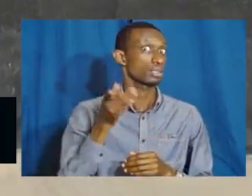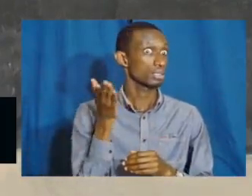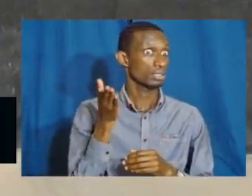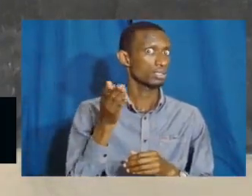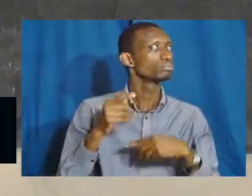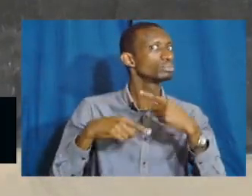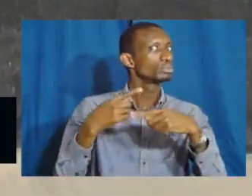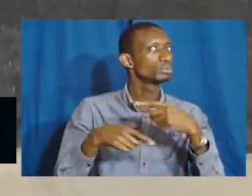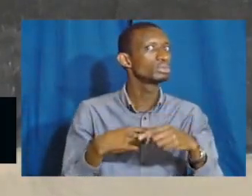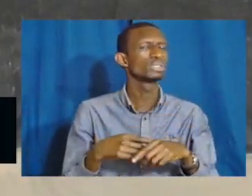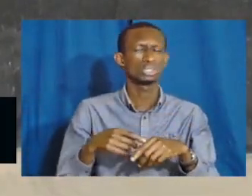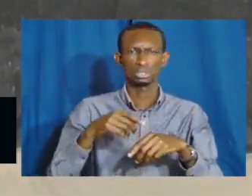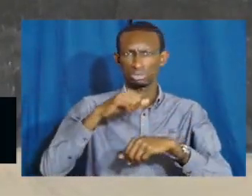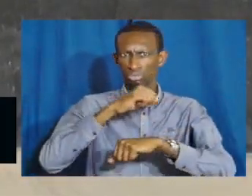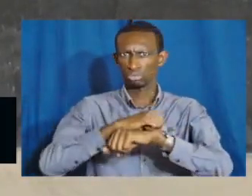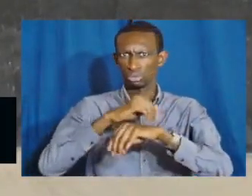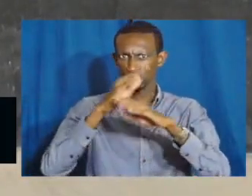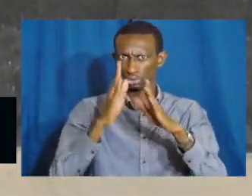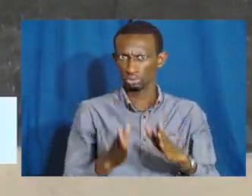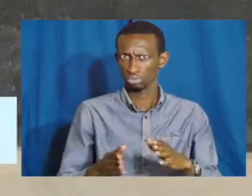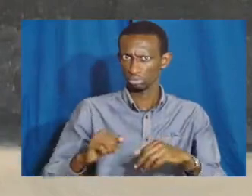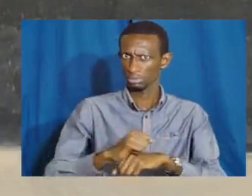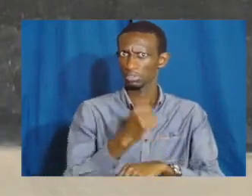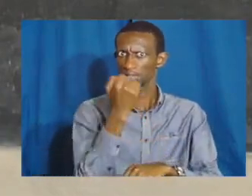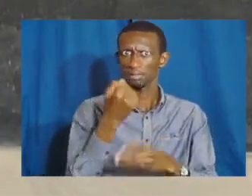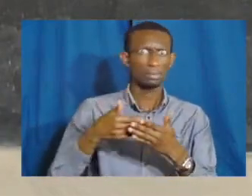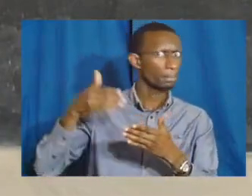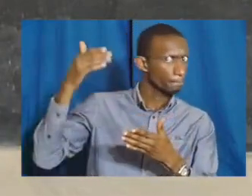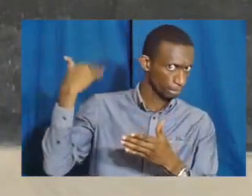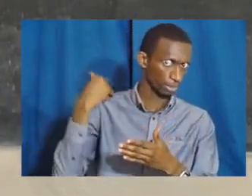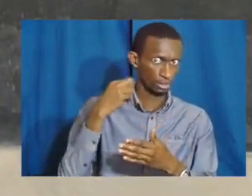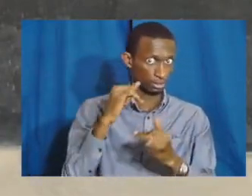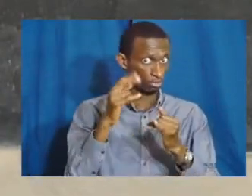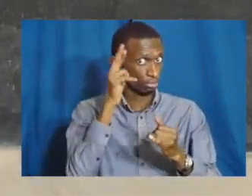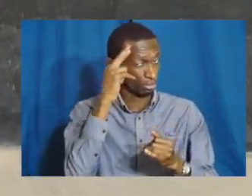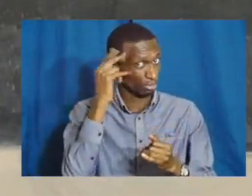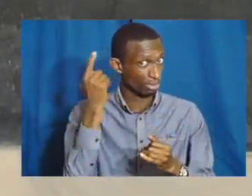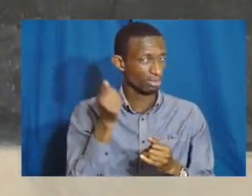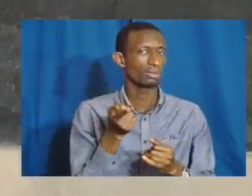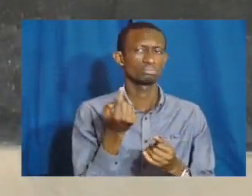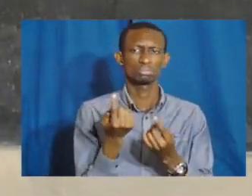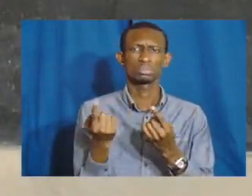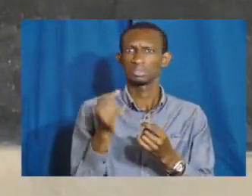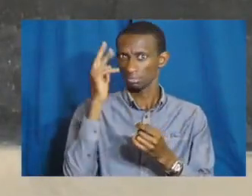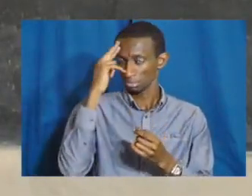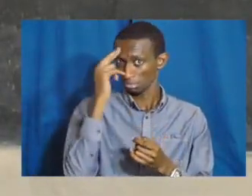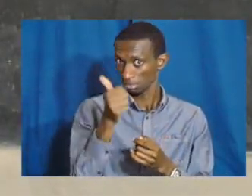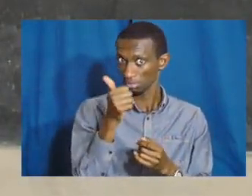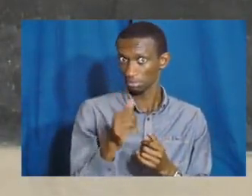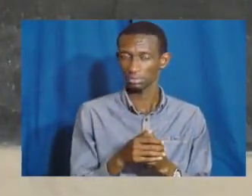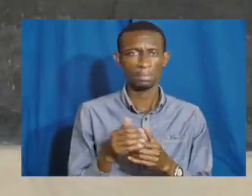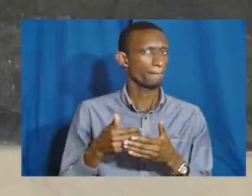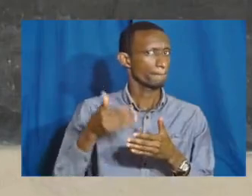5. If you've been following, there are some of the things that we talked about. If you remember very well, we